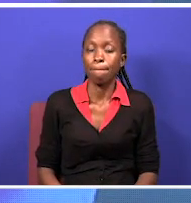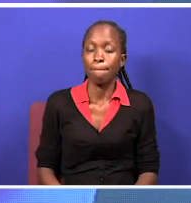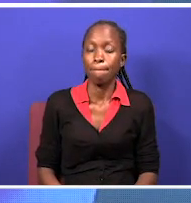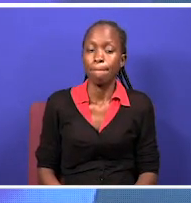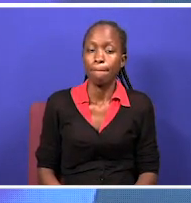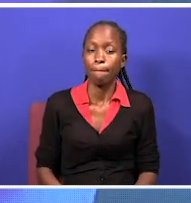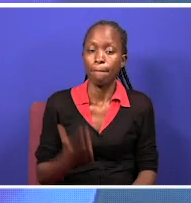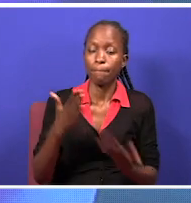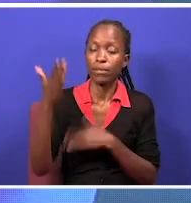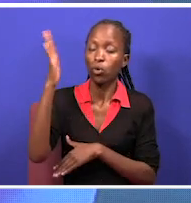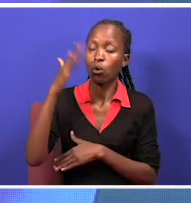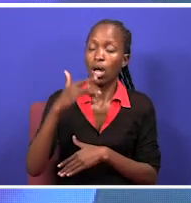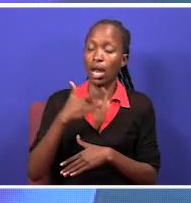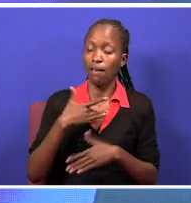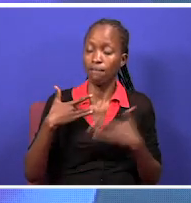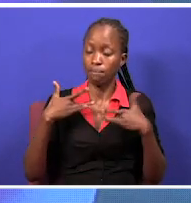May God have mercy on us.